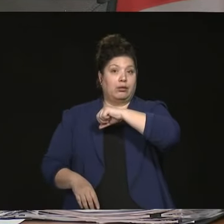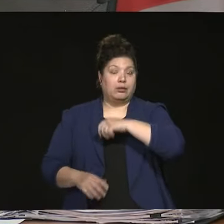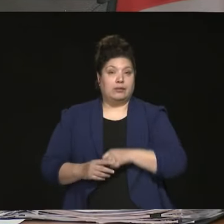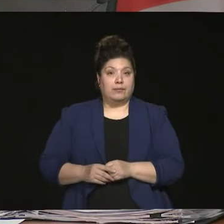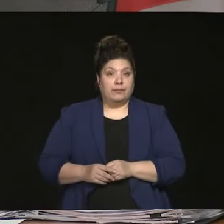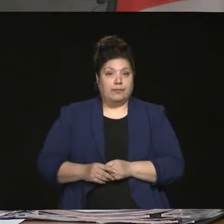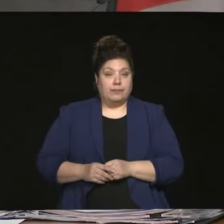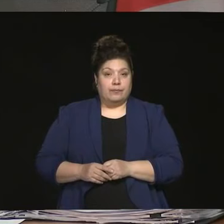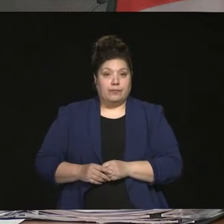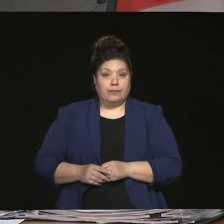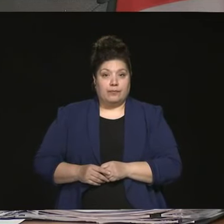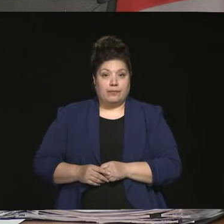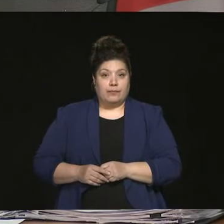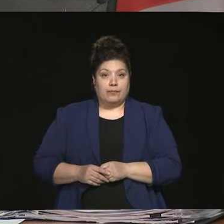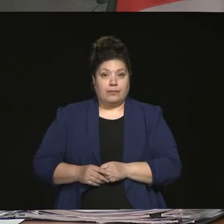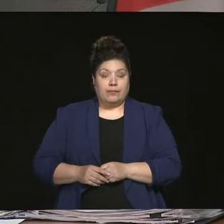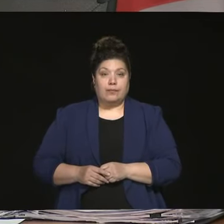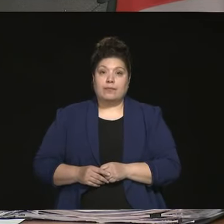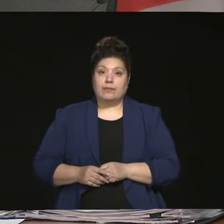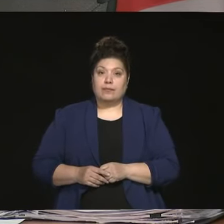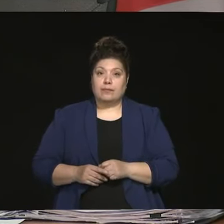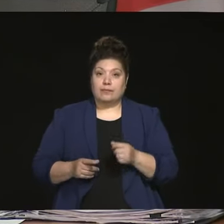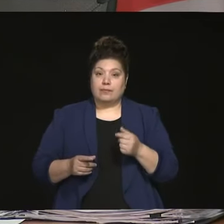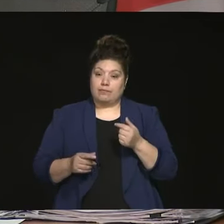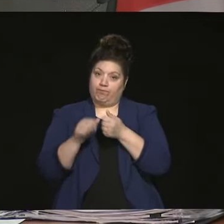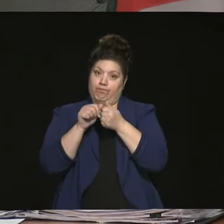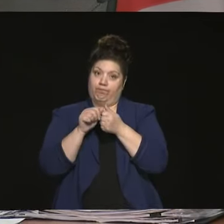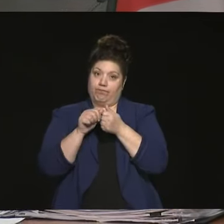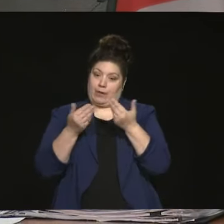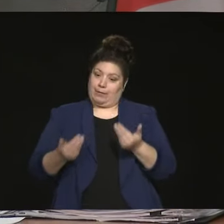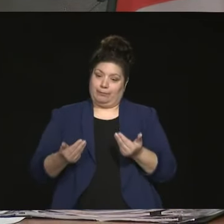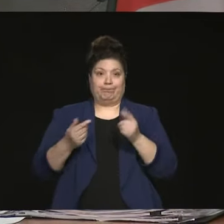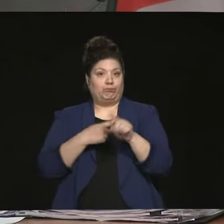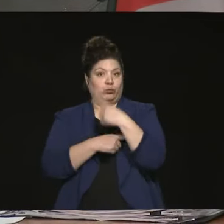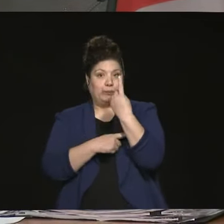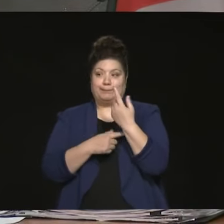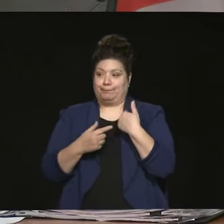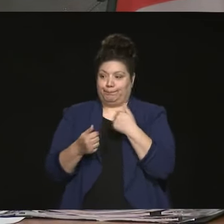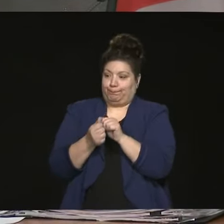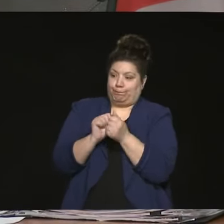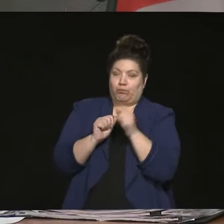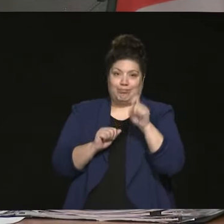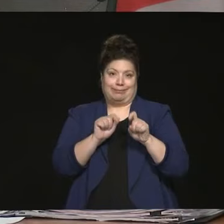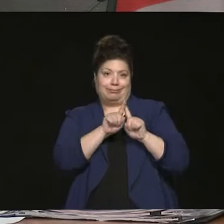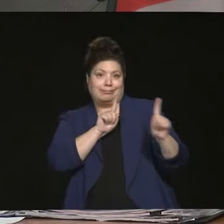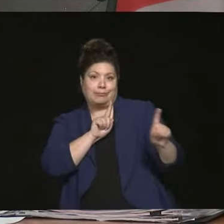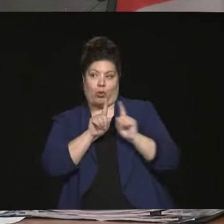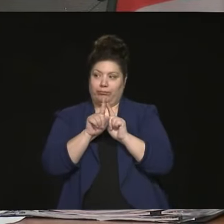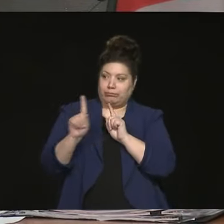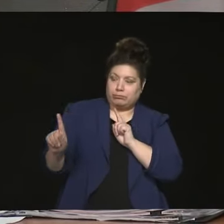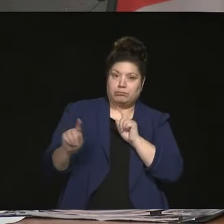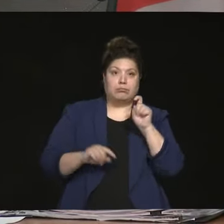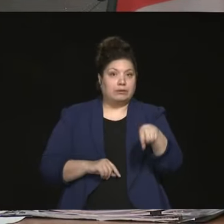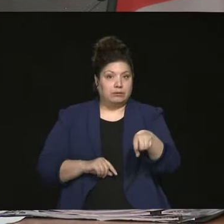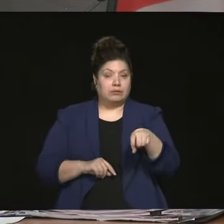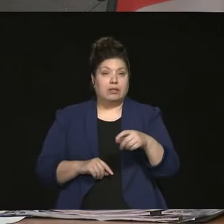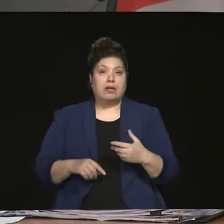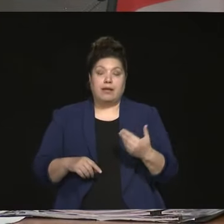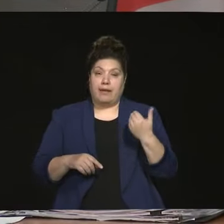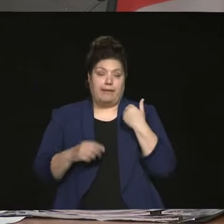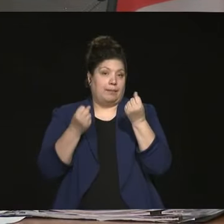to adjust to those physical distancing measures. So there's a number of areas I think that needs to